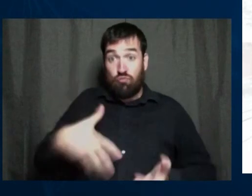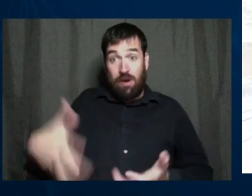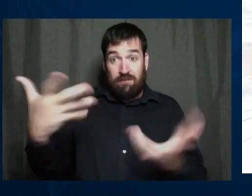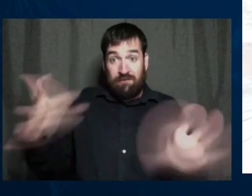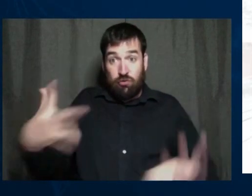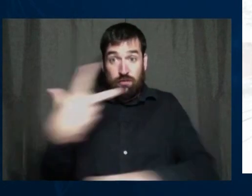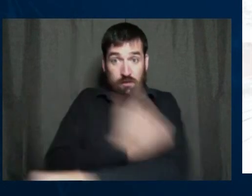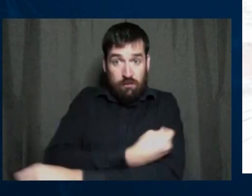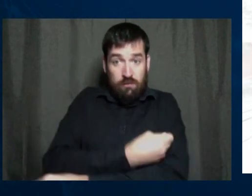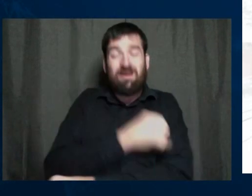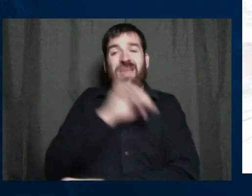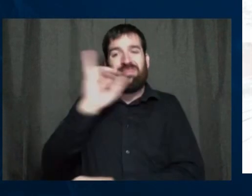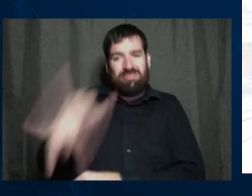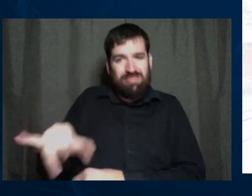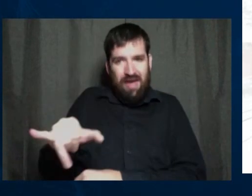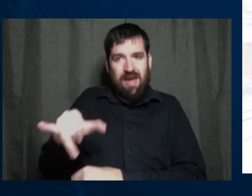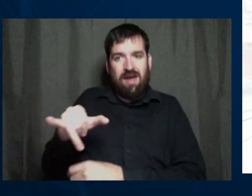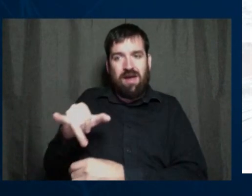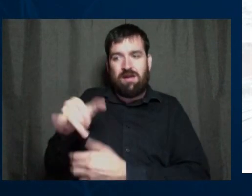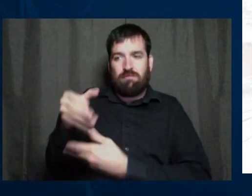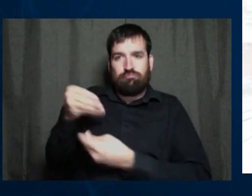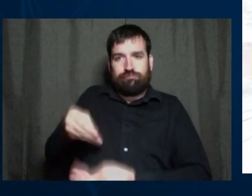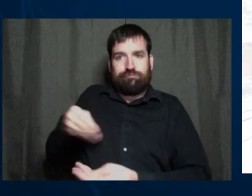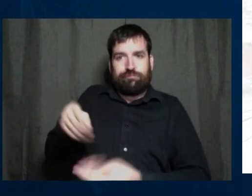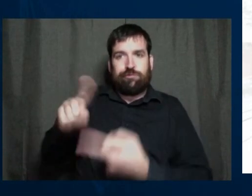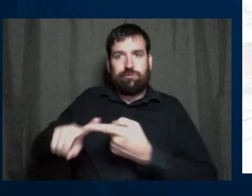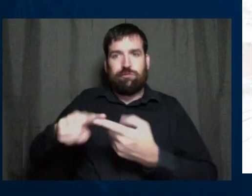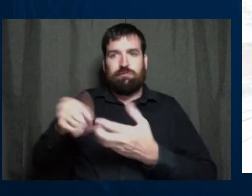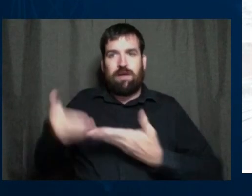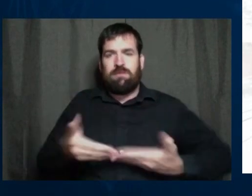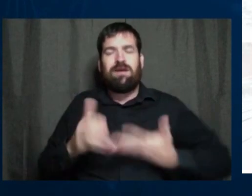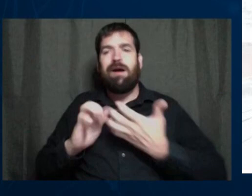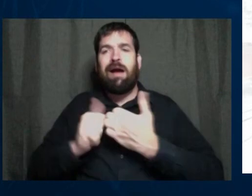vaccination properties onto your unborn baby. Mm-hmm. How does that happen without crossing the placenta?